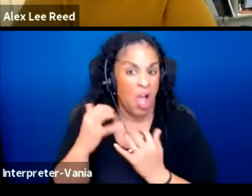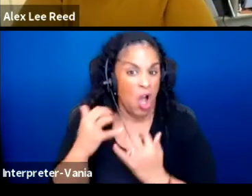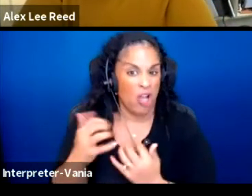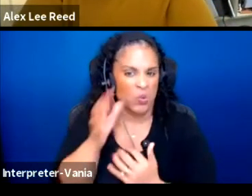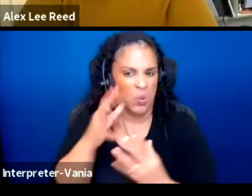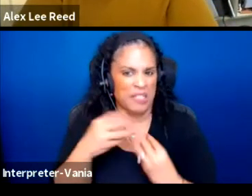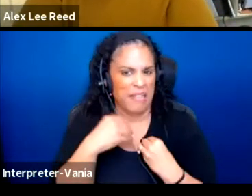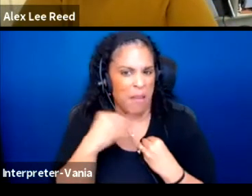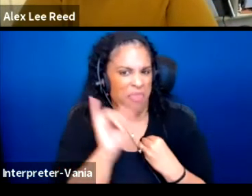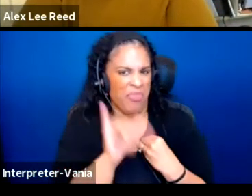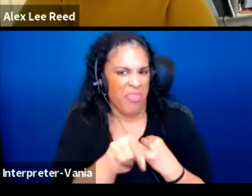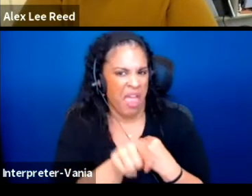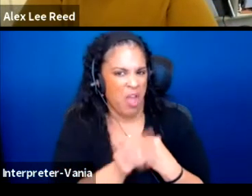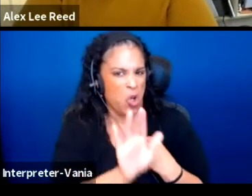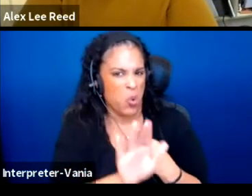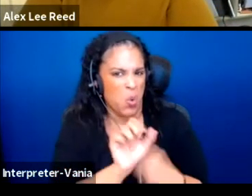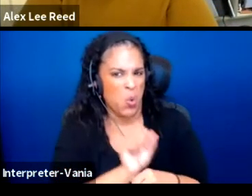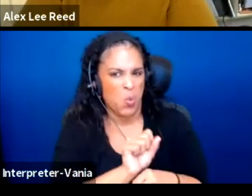accept this work.